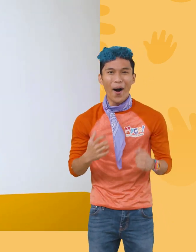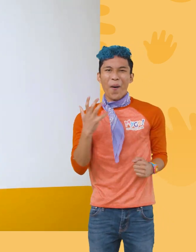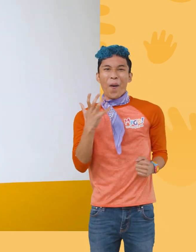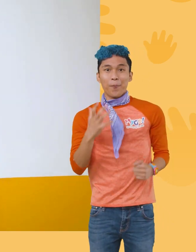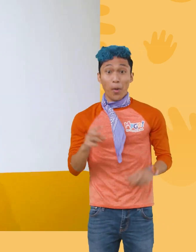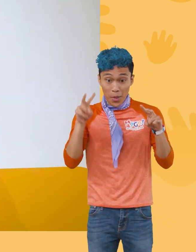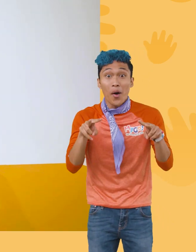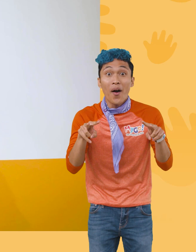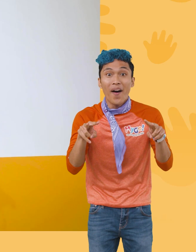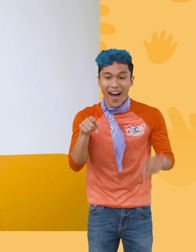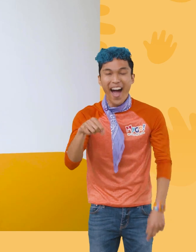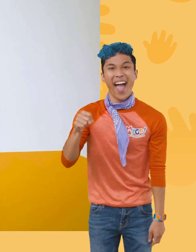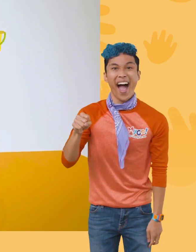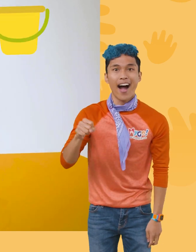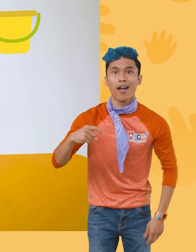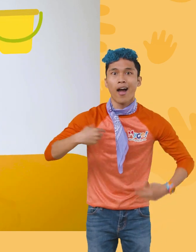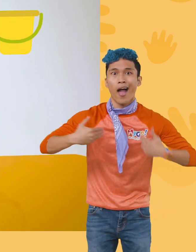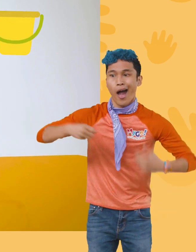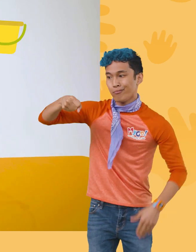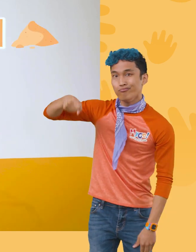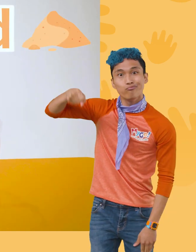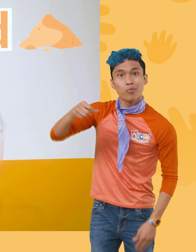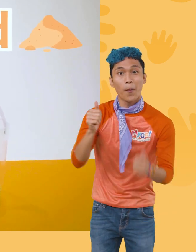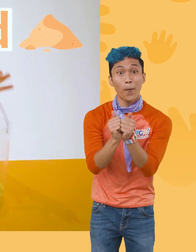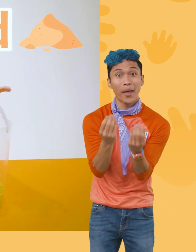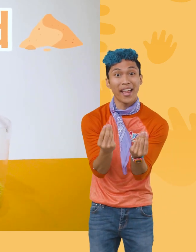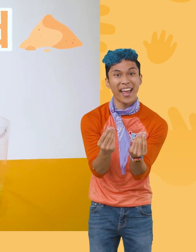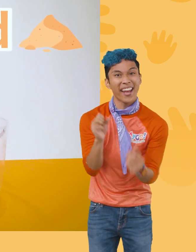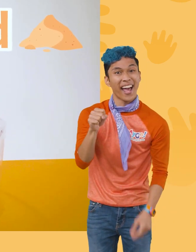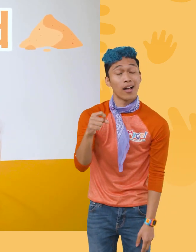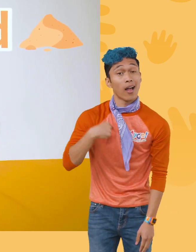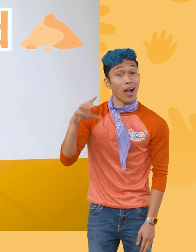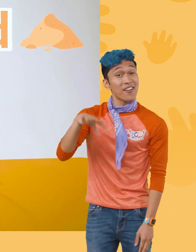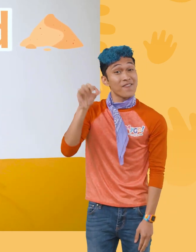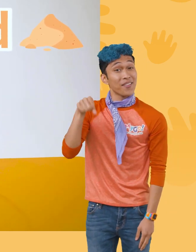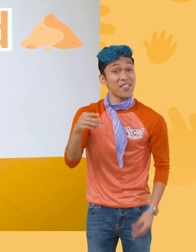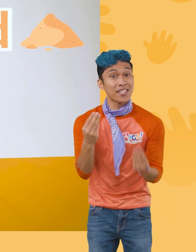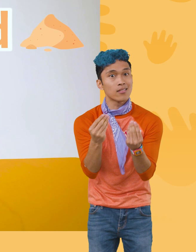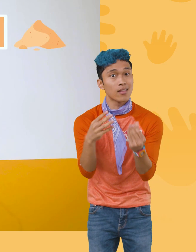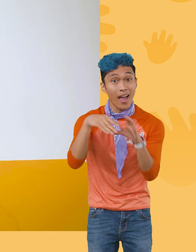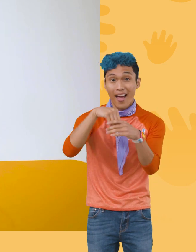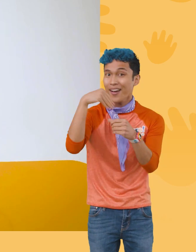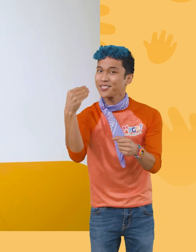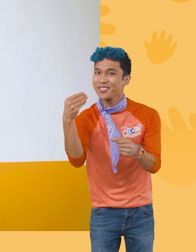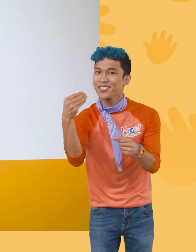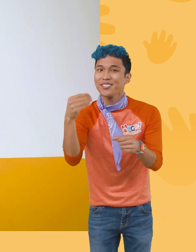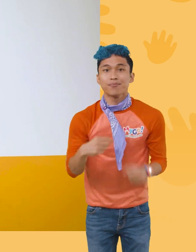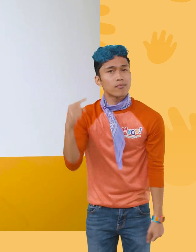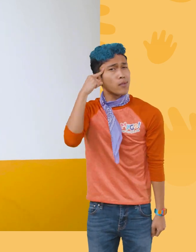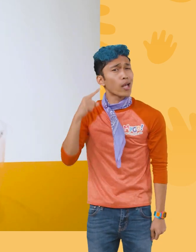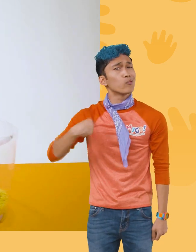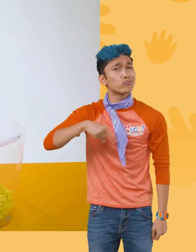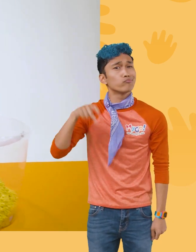Whoa, check it out. Yeah, I have a pail full of sand. Yeah, I found all this sand outside. I think